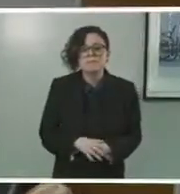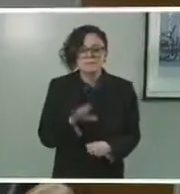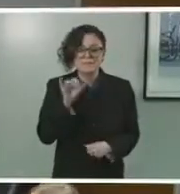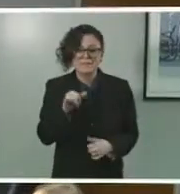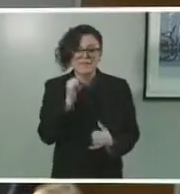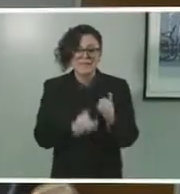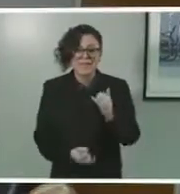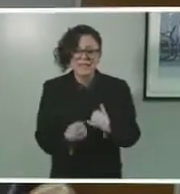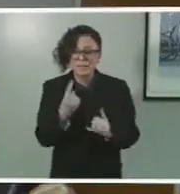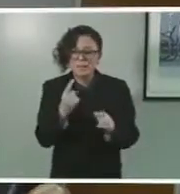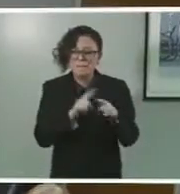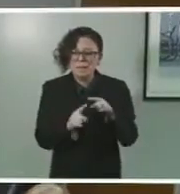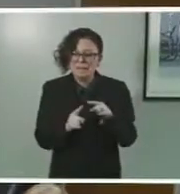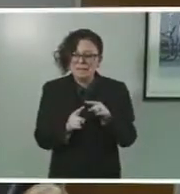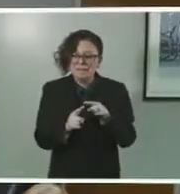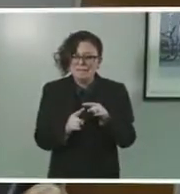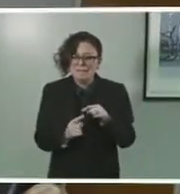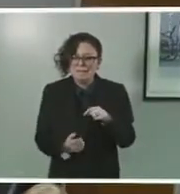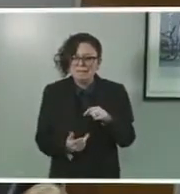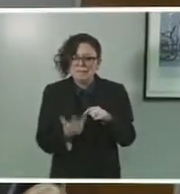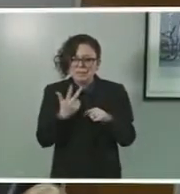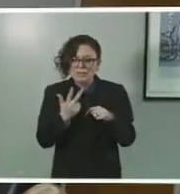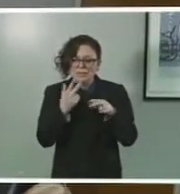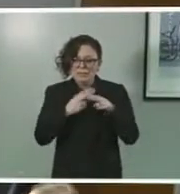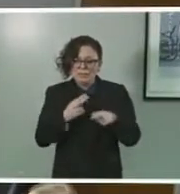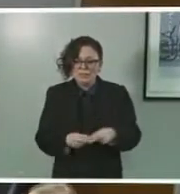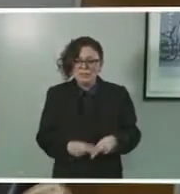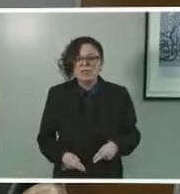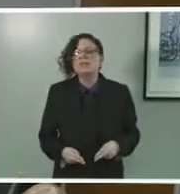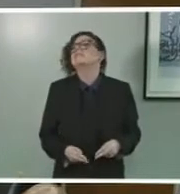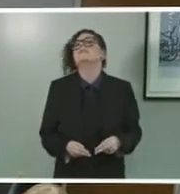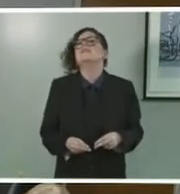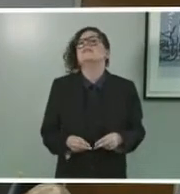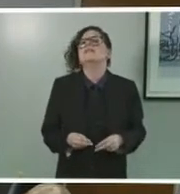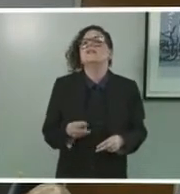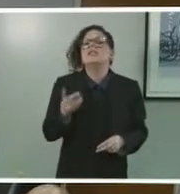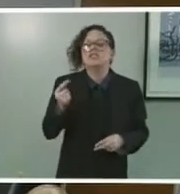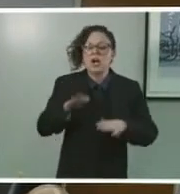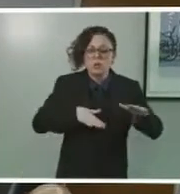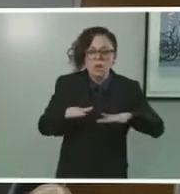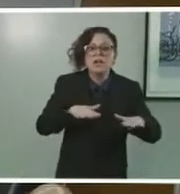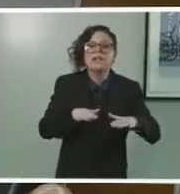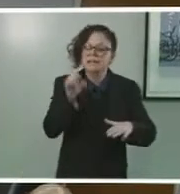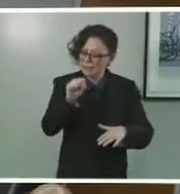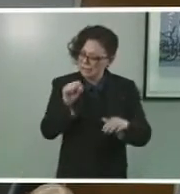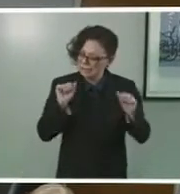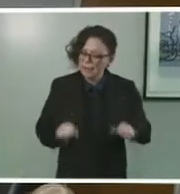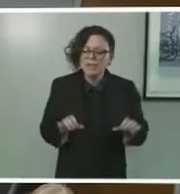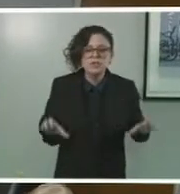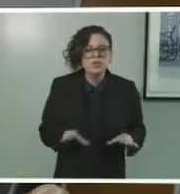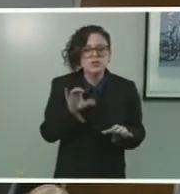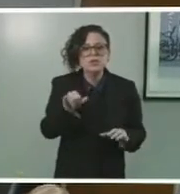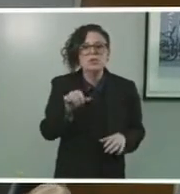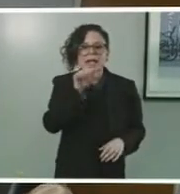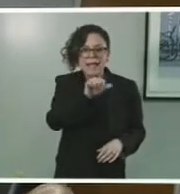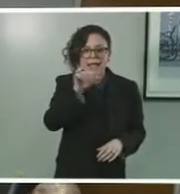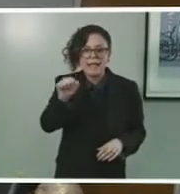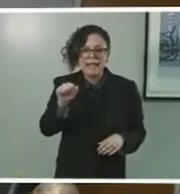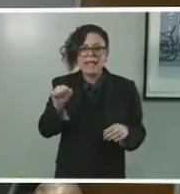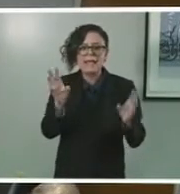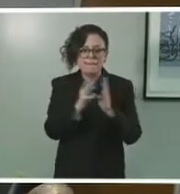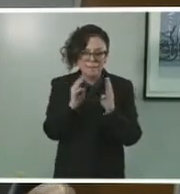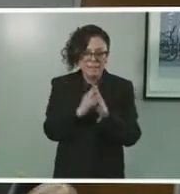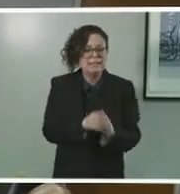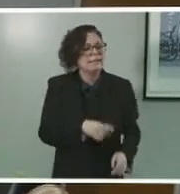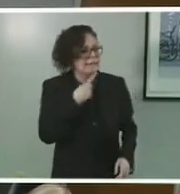but 3 quick ones just to make sure we don't leave them hanging. Dog walking, absolutely allowed. AA meetings,